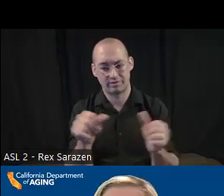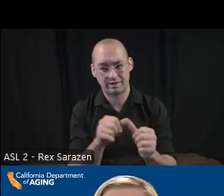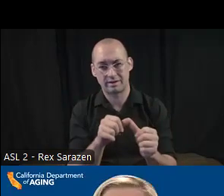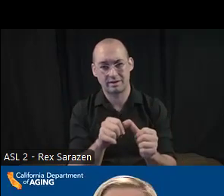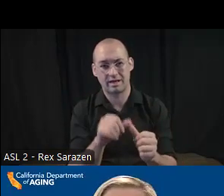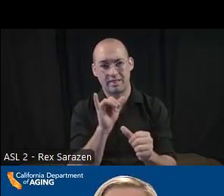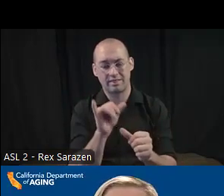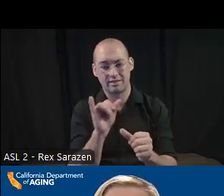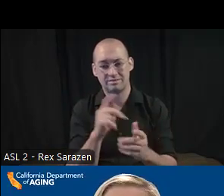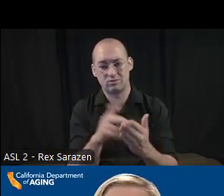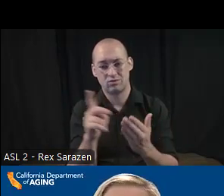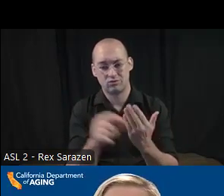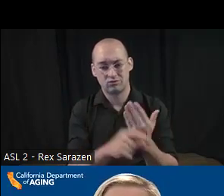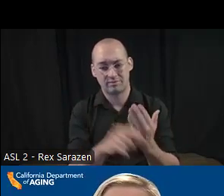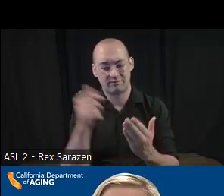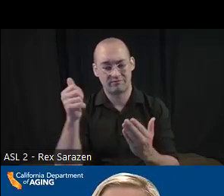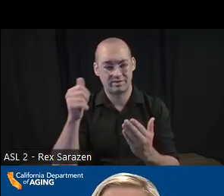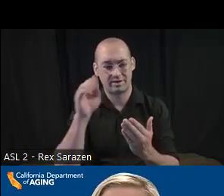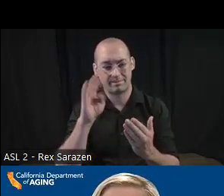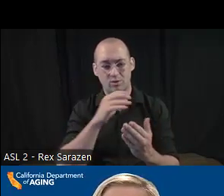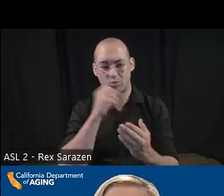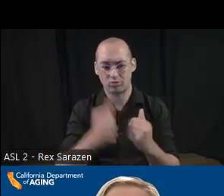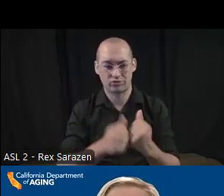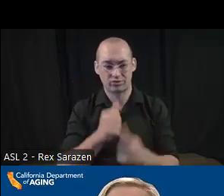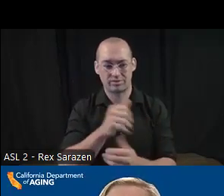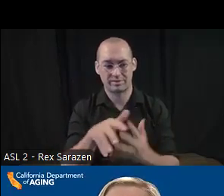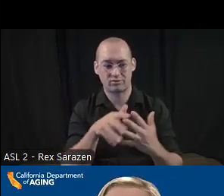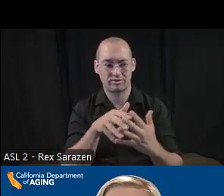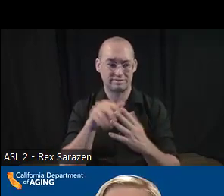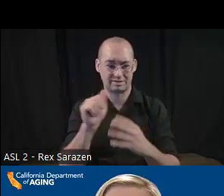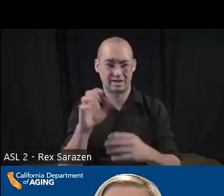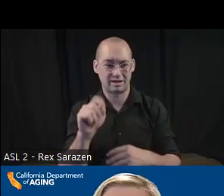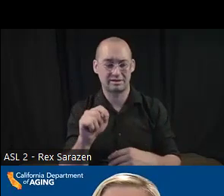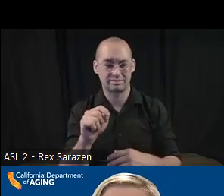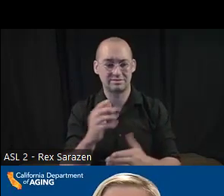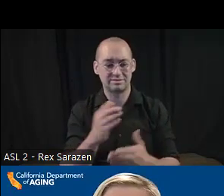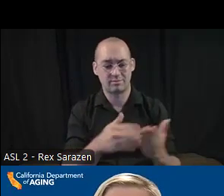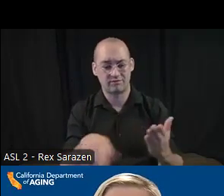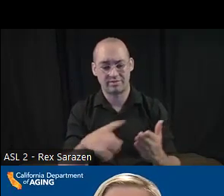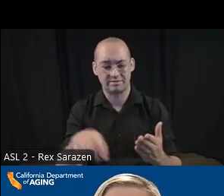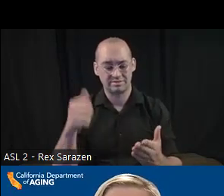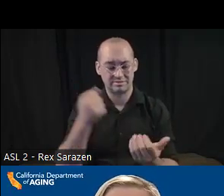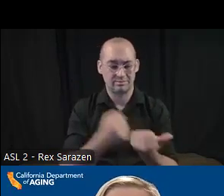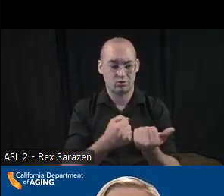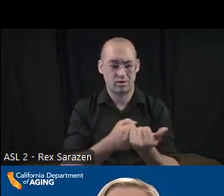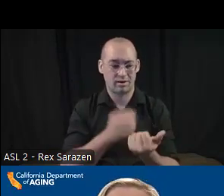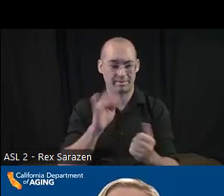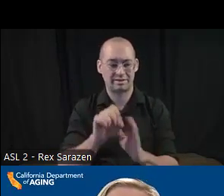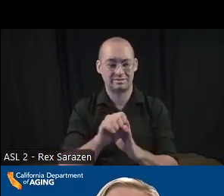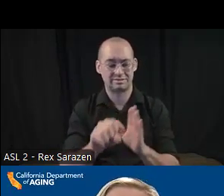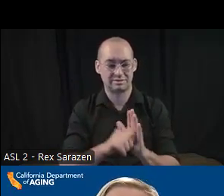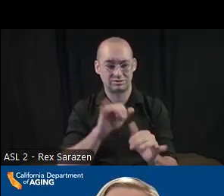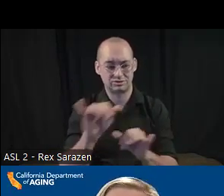would be the programs that are funded by the Older Americans Act. Some of these are supplemented by State General Fund. And